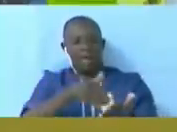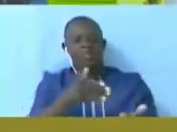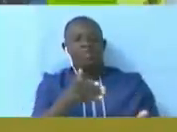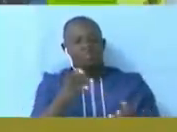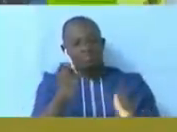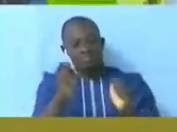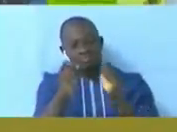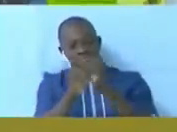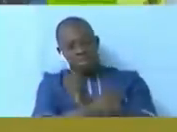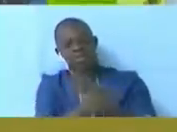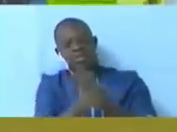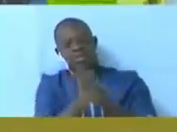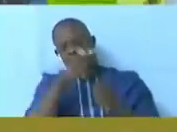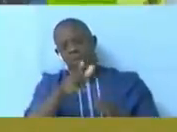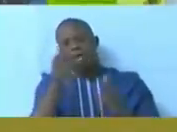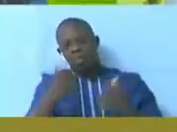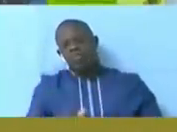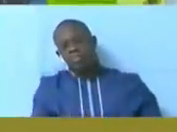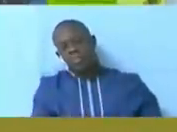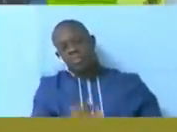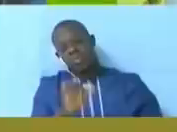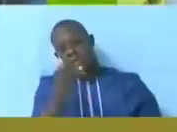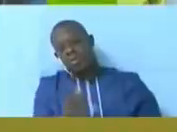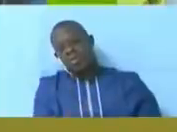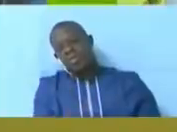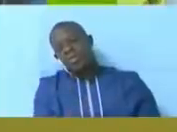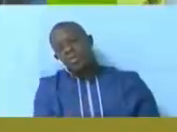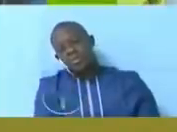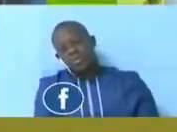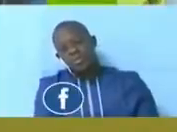Kome nyanta falimo shotola. Yes. Ah.